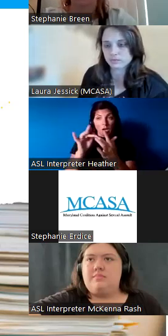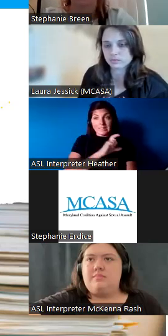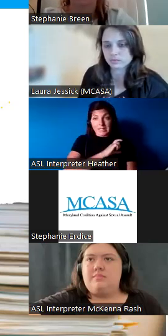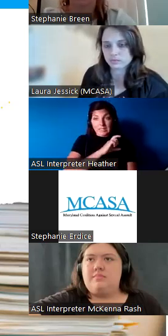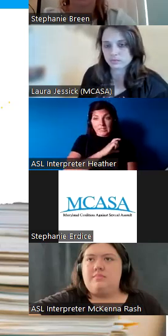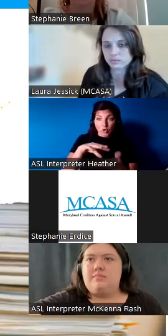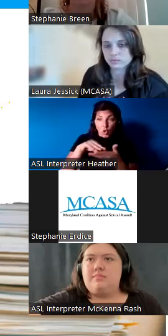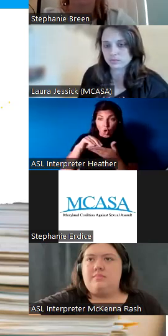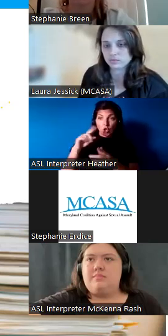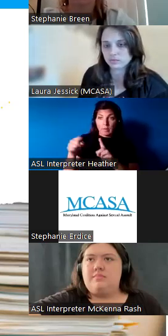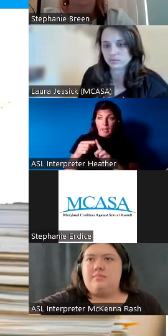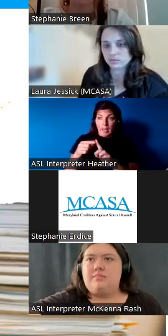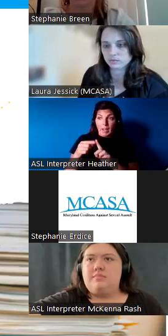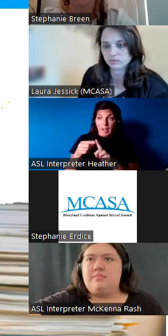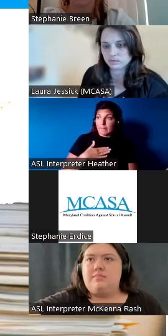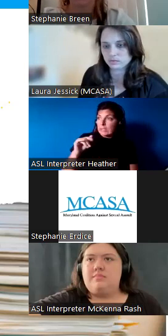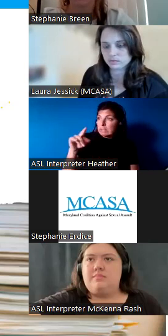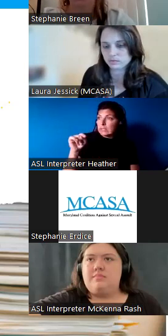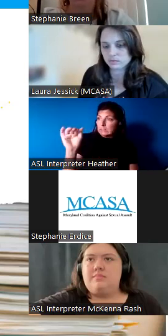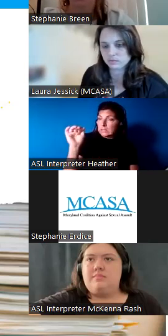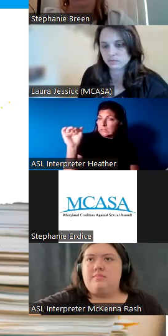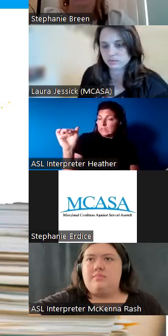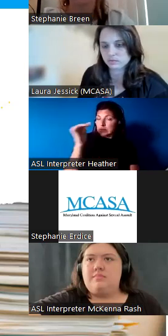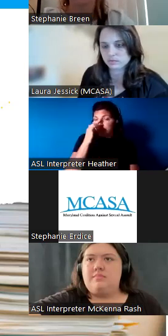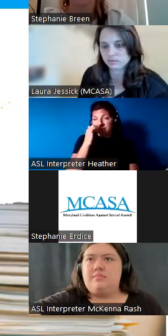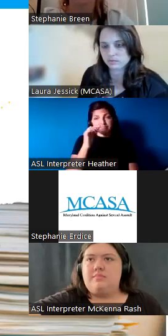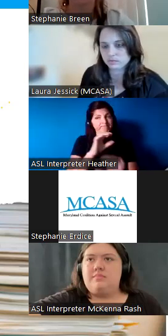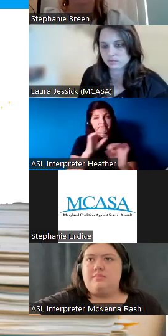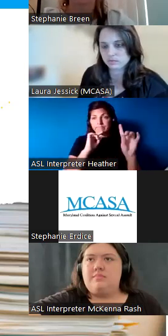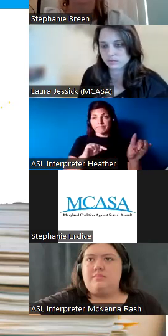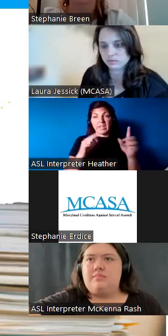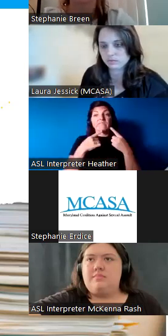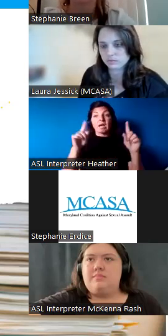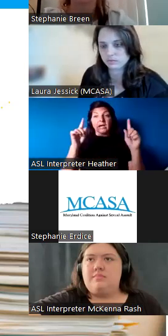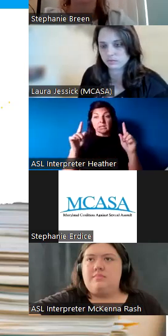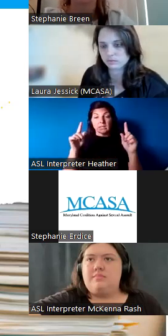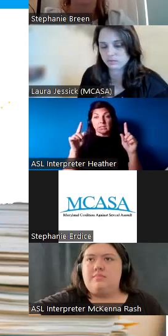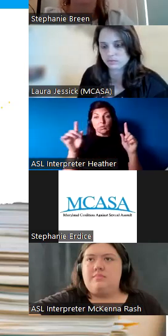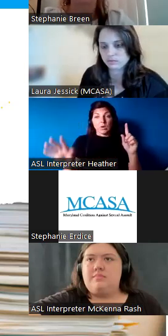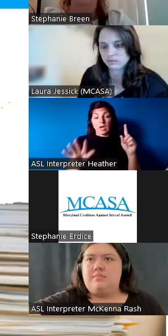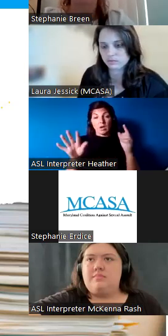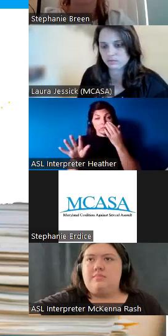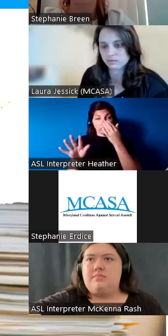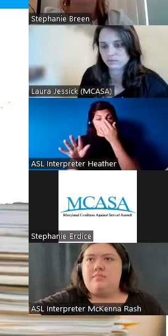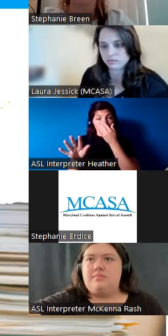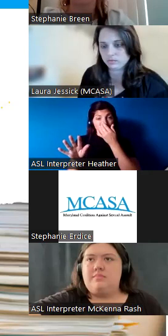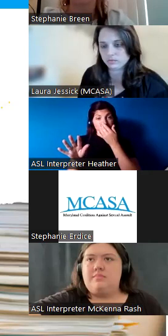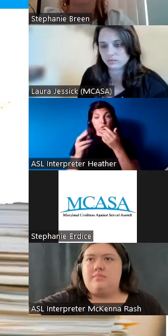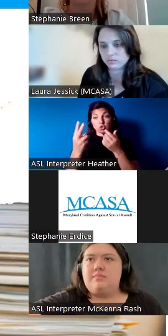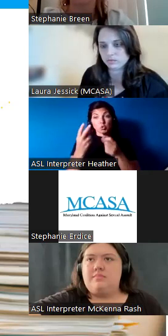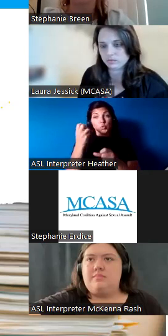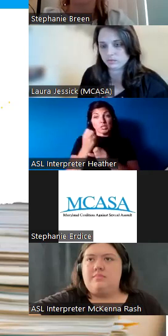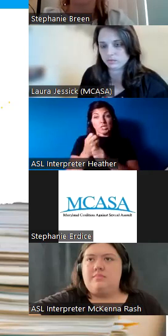about the status of her kit went unanswered. And finally, it wasn't until 2 years after she had